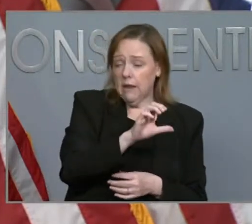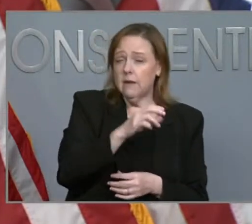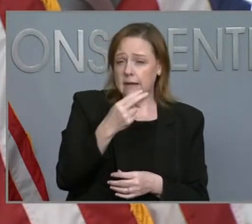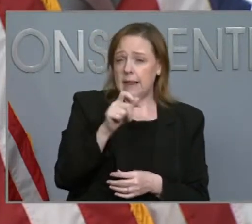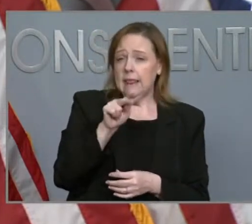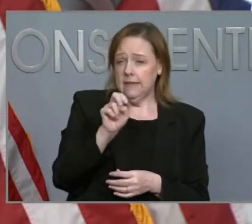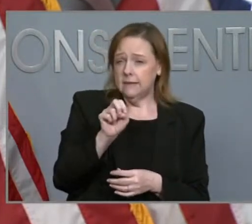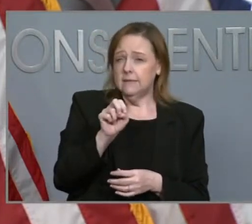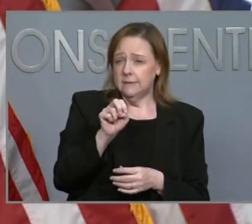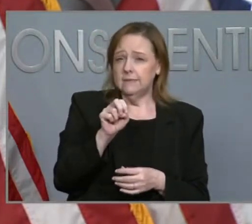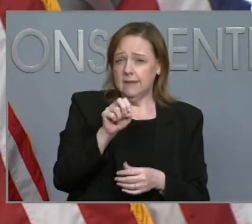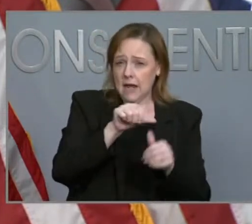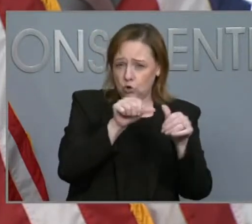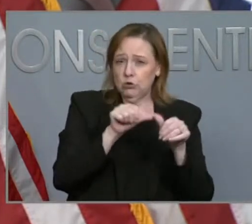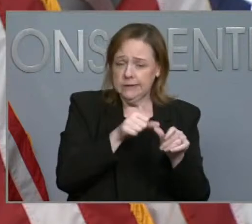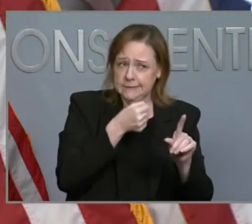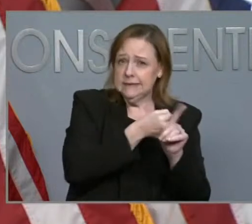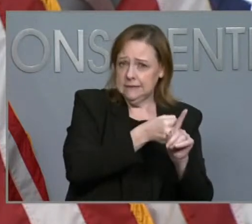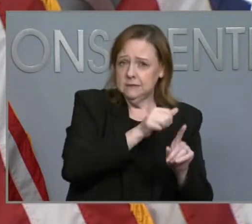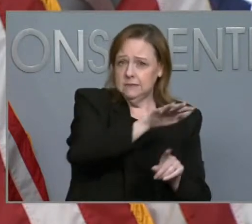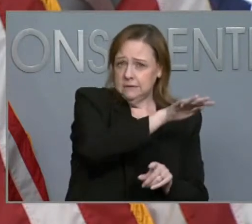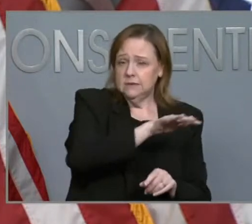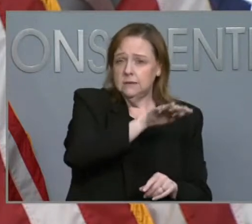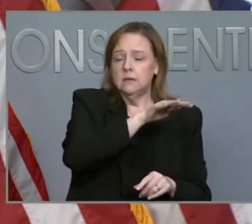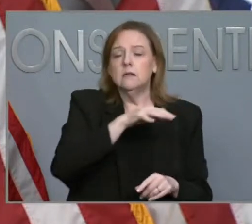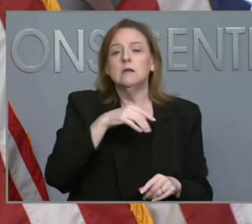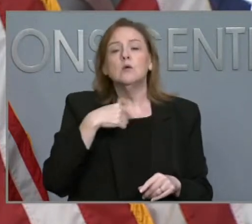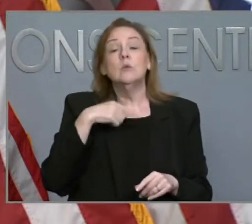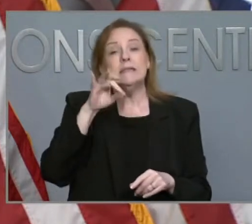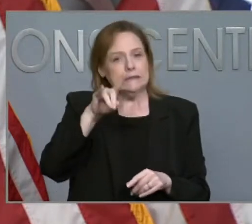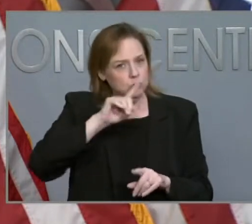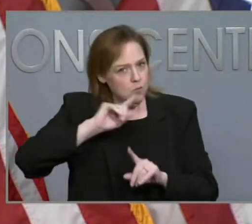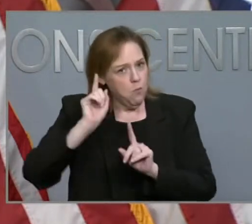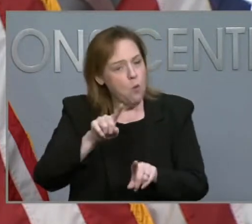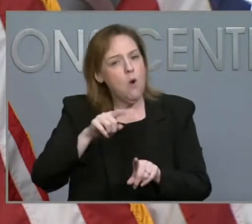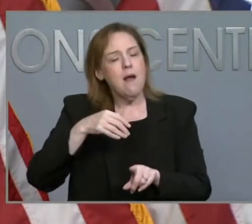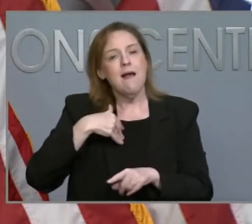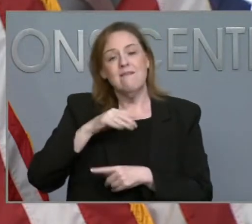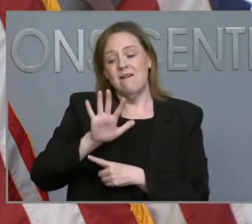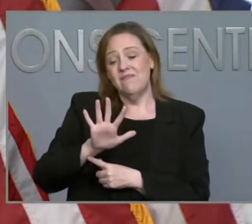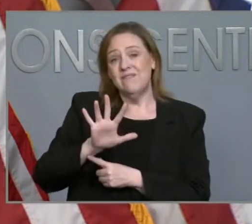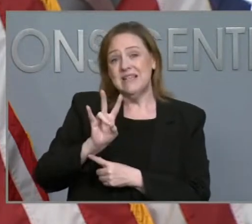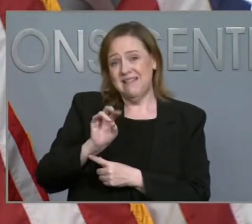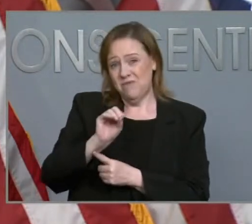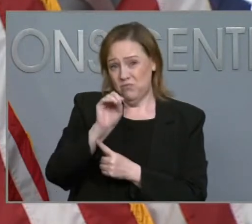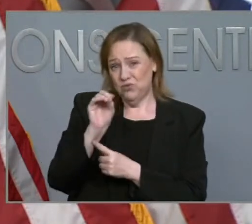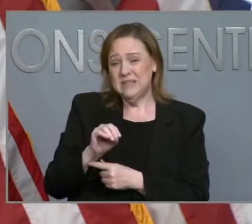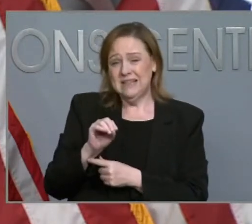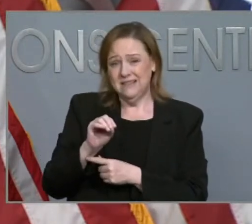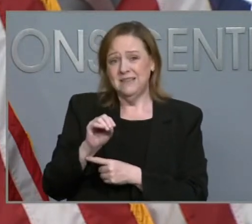counties, as we've reported out, we had a 57% turnout